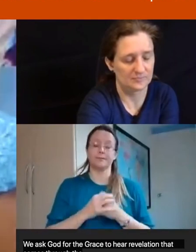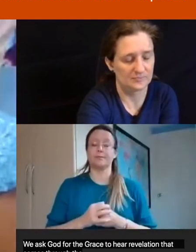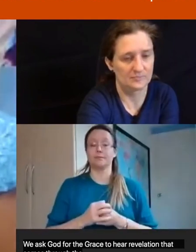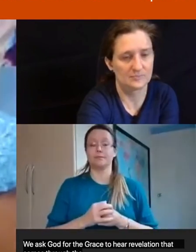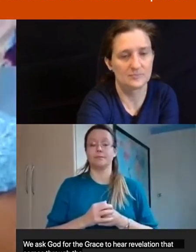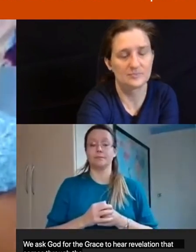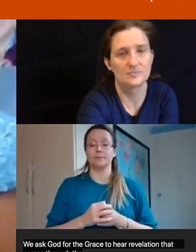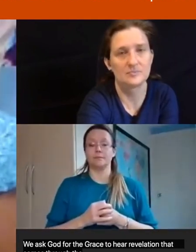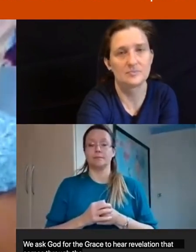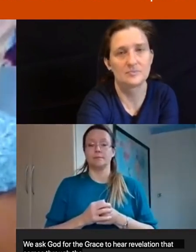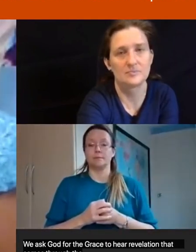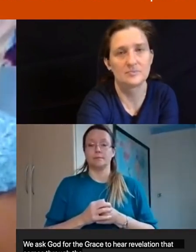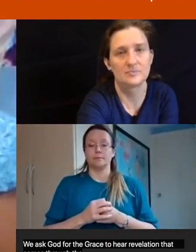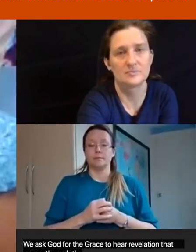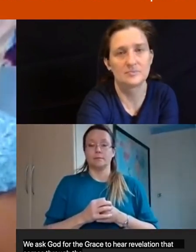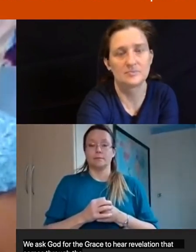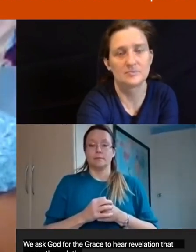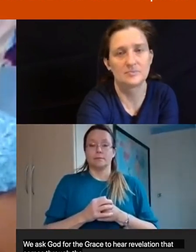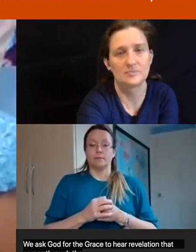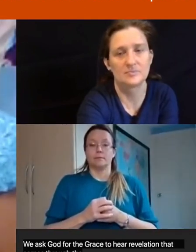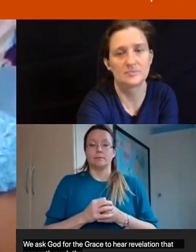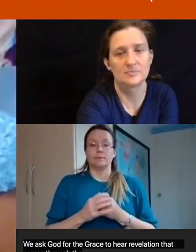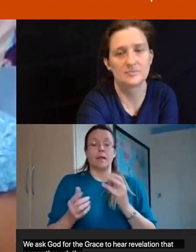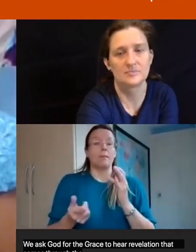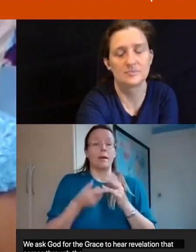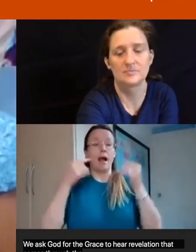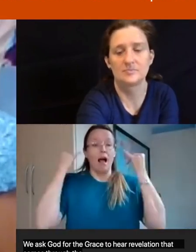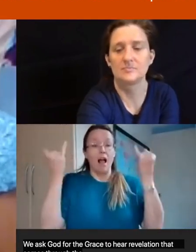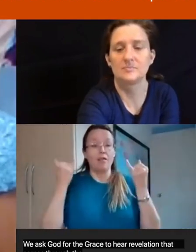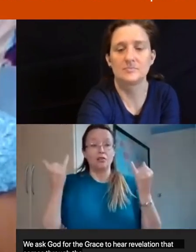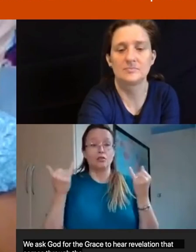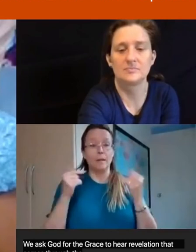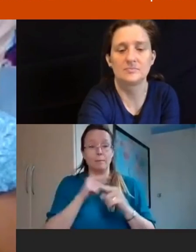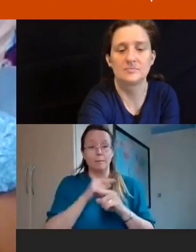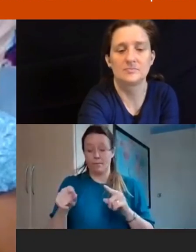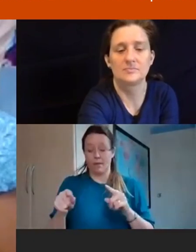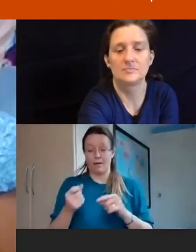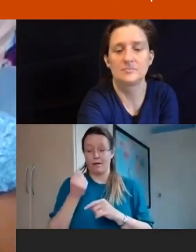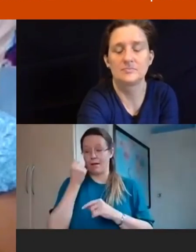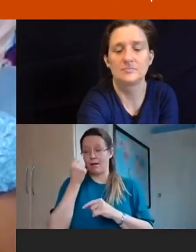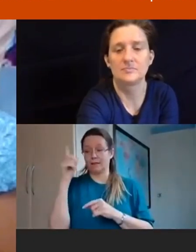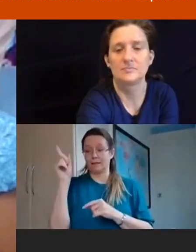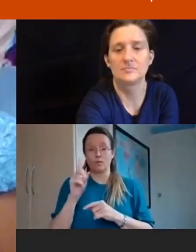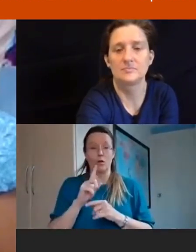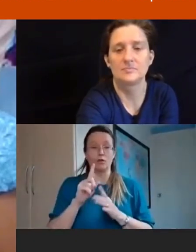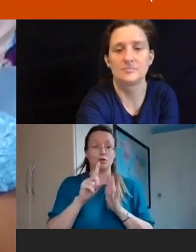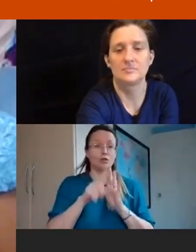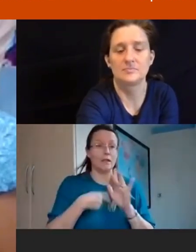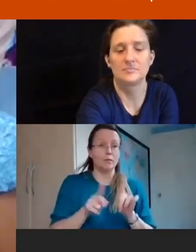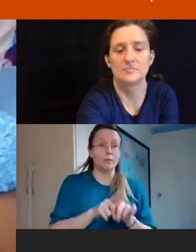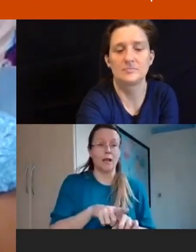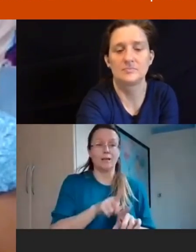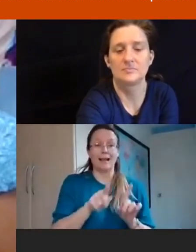We think of more sheep, wonder what this story meant for the Jebusites and for the